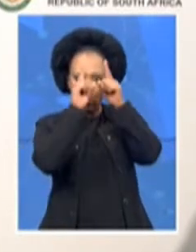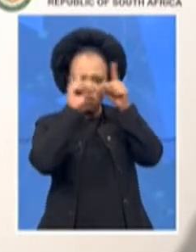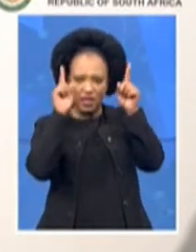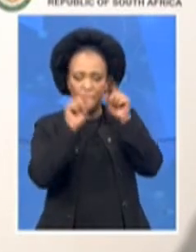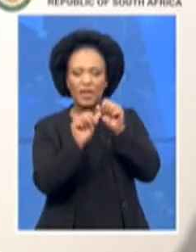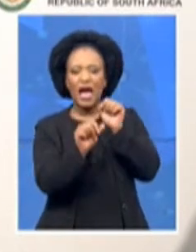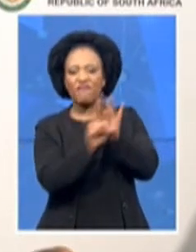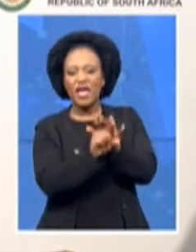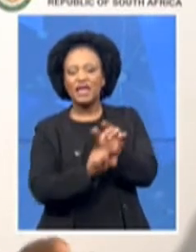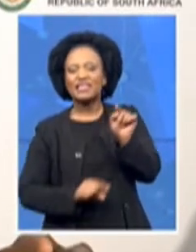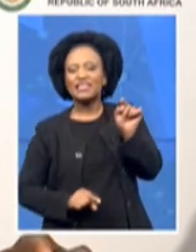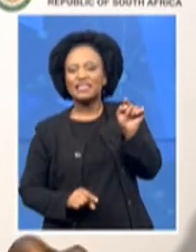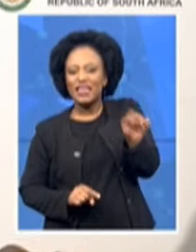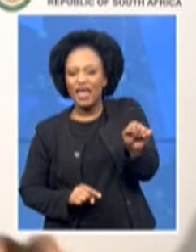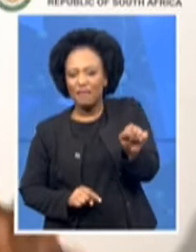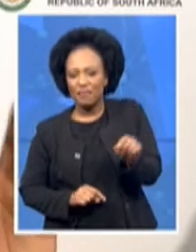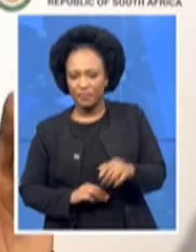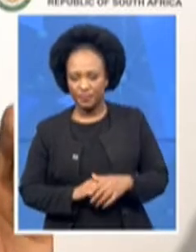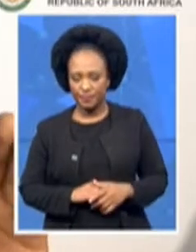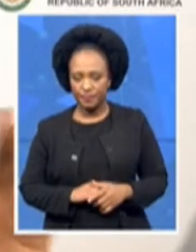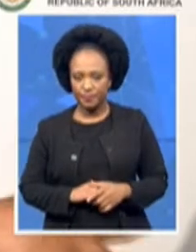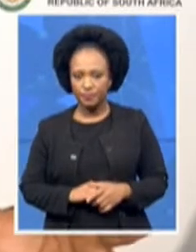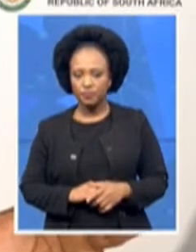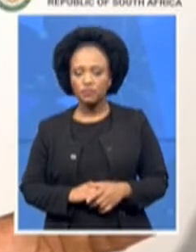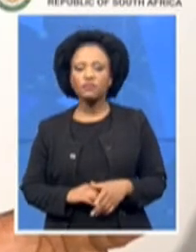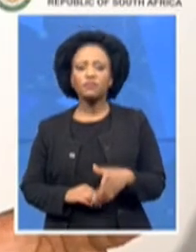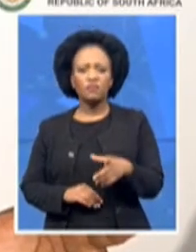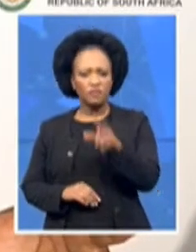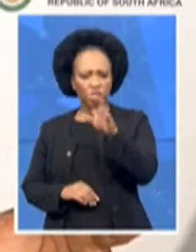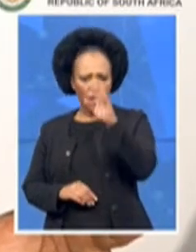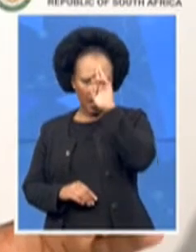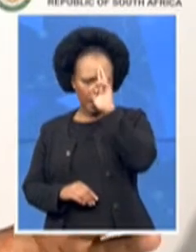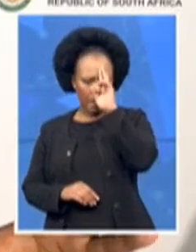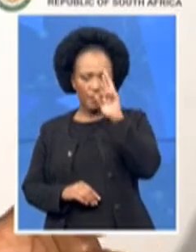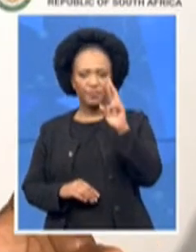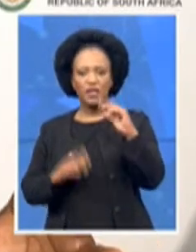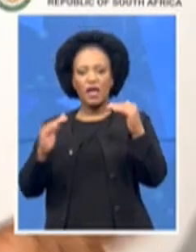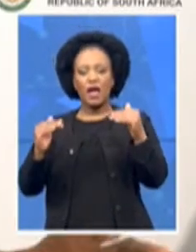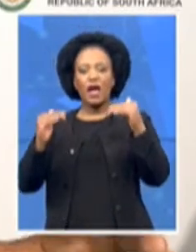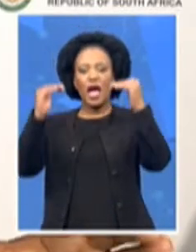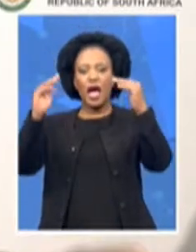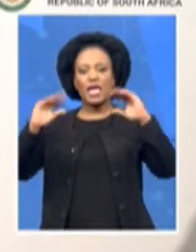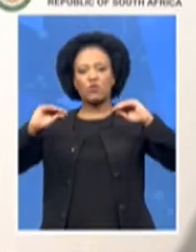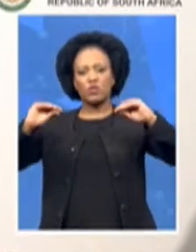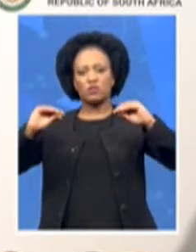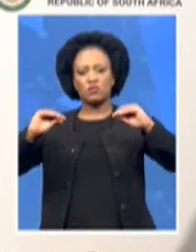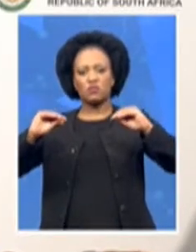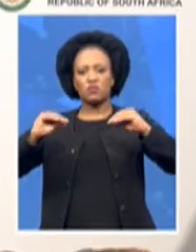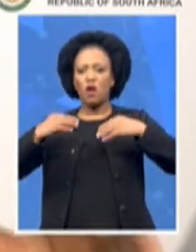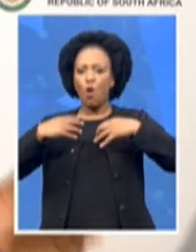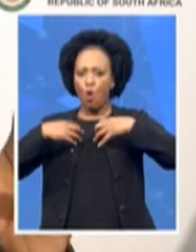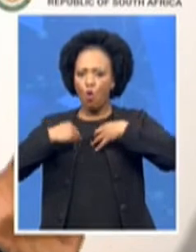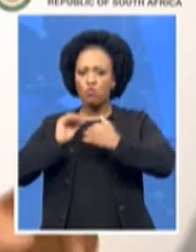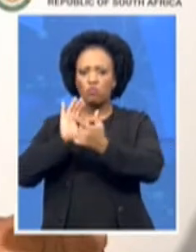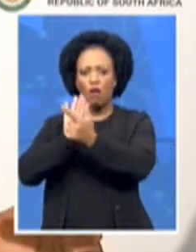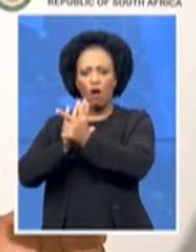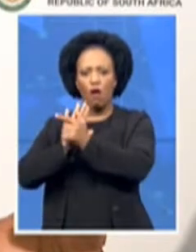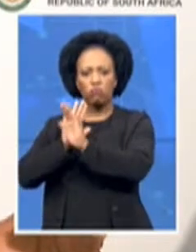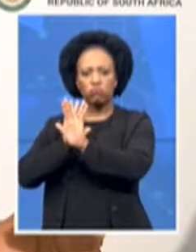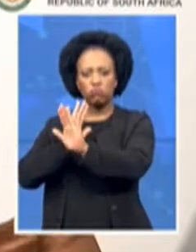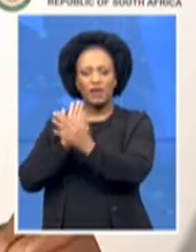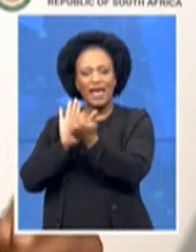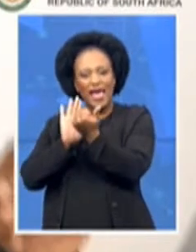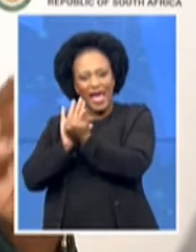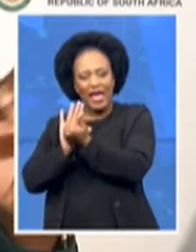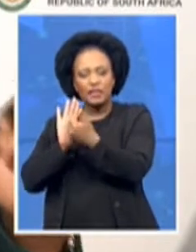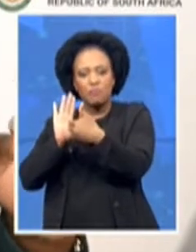also, higher education has got even its own legislation. There's an act on higher education, and some of the